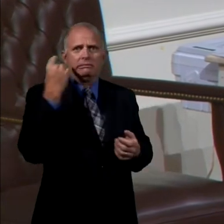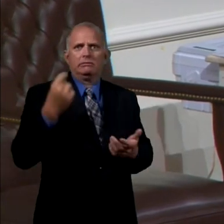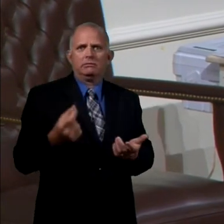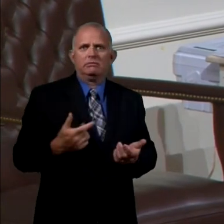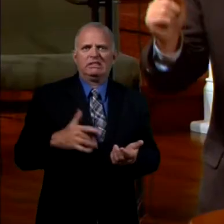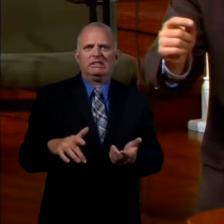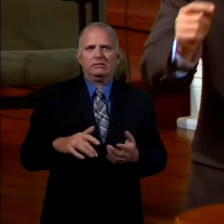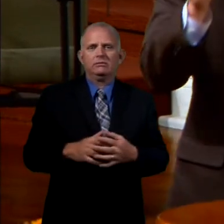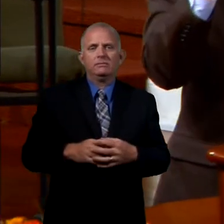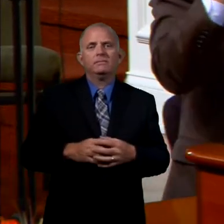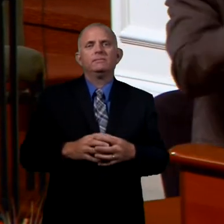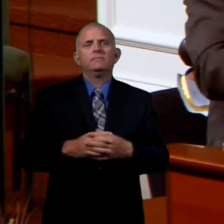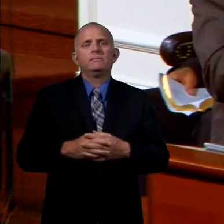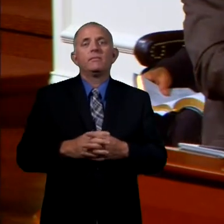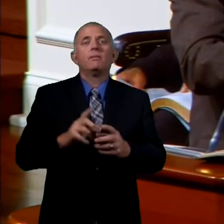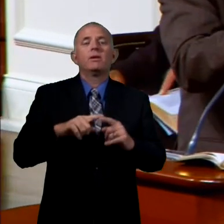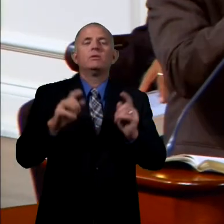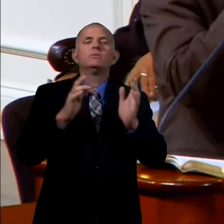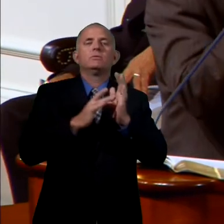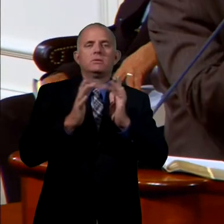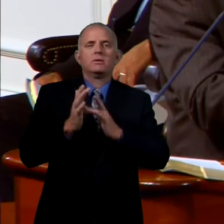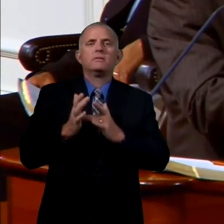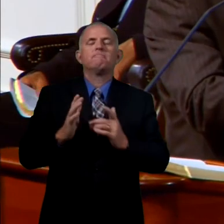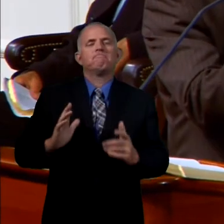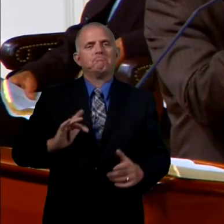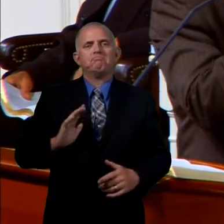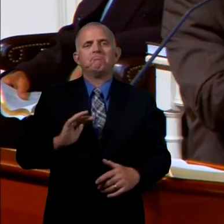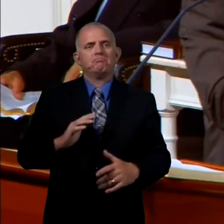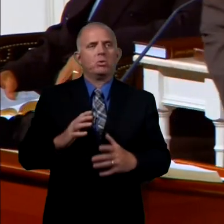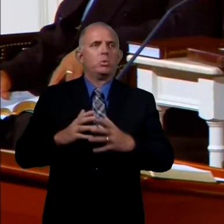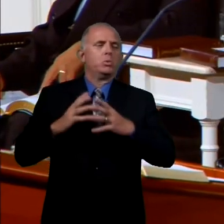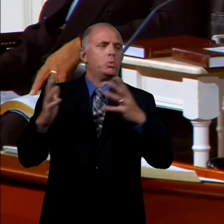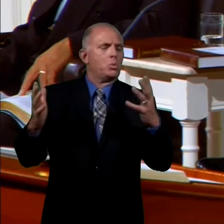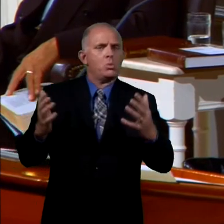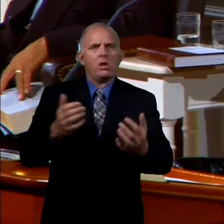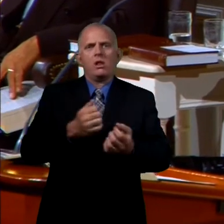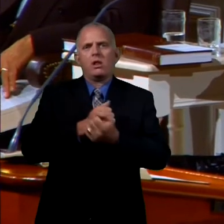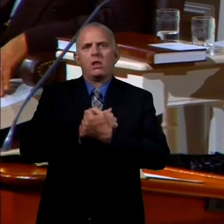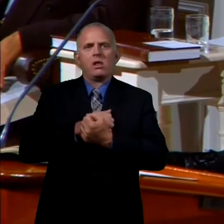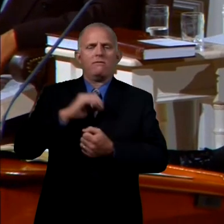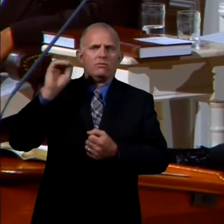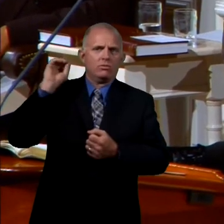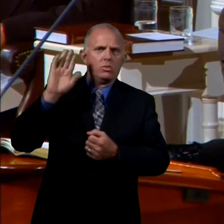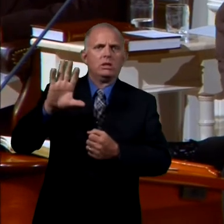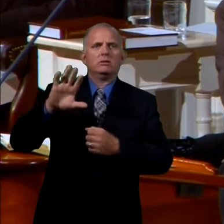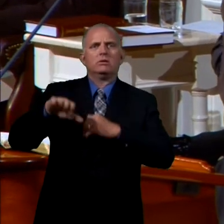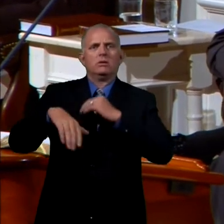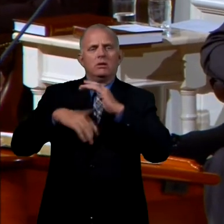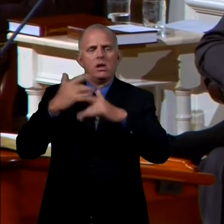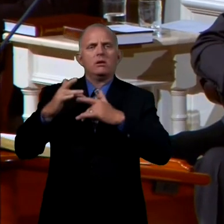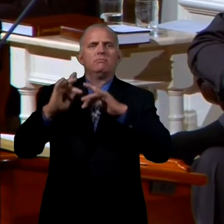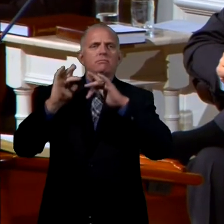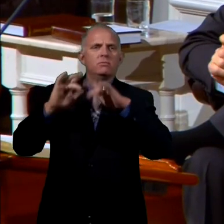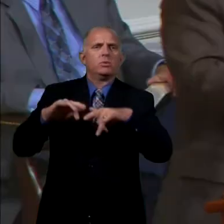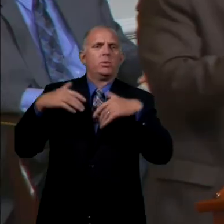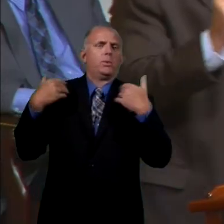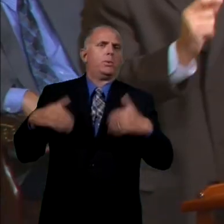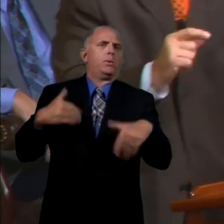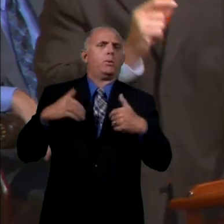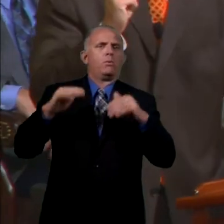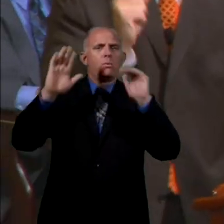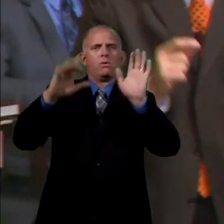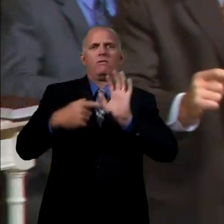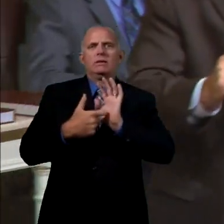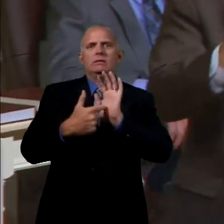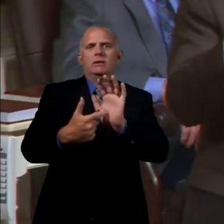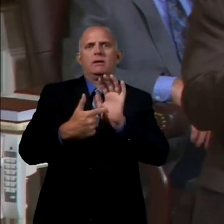Jesus handled this with such class and such love and such grace and such mercy. He is an amazing example of what we